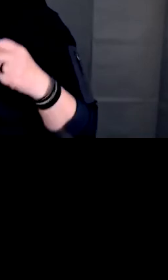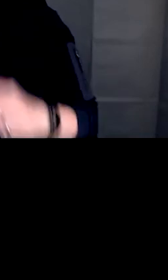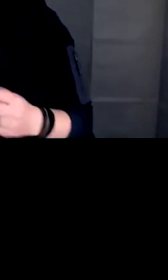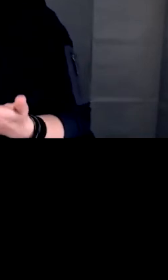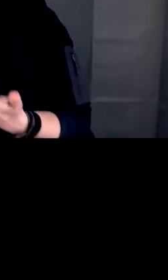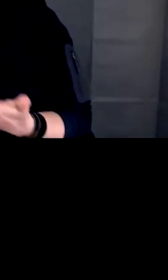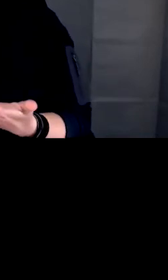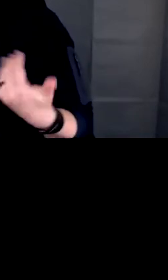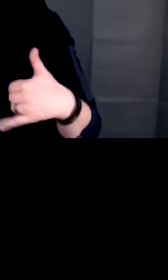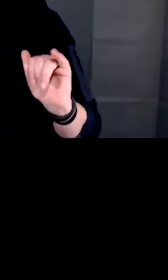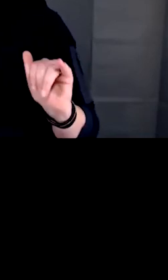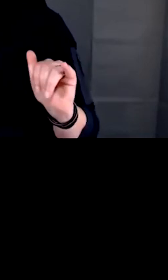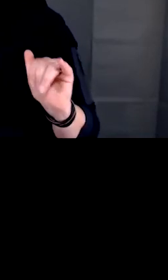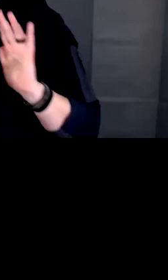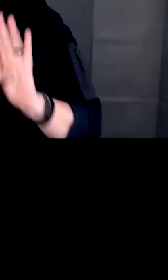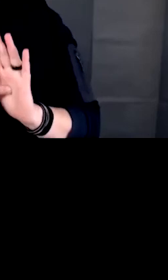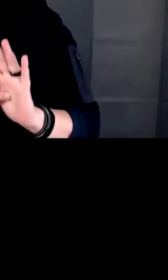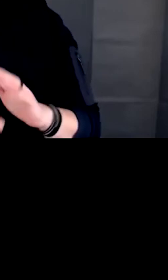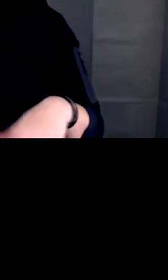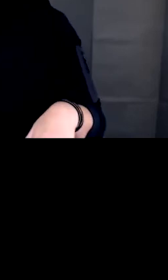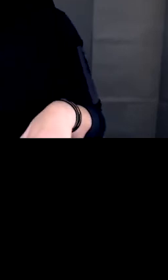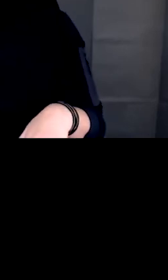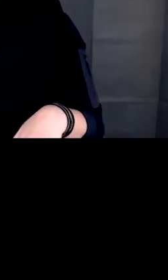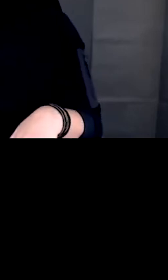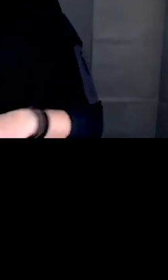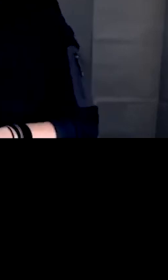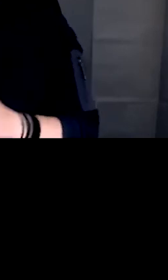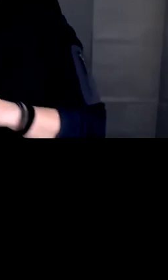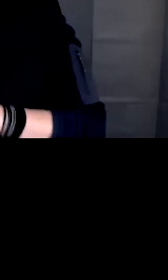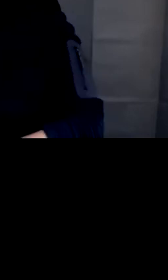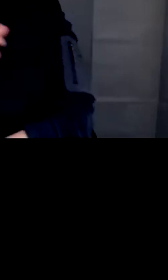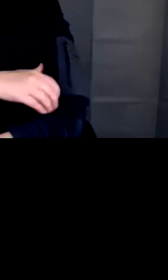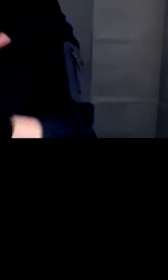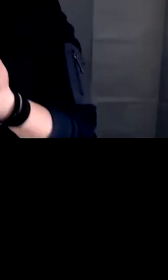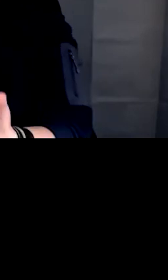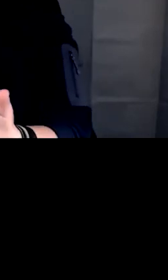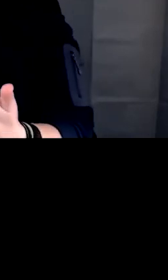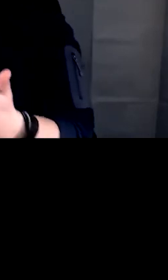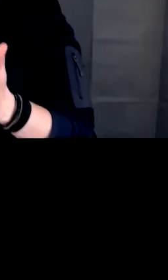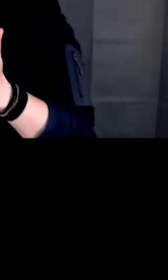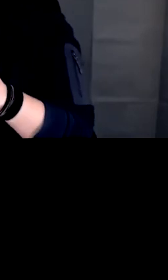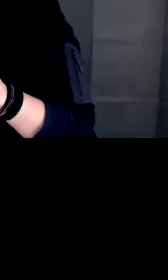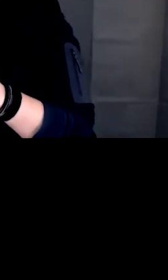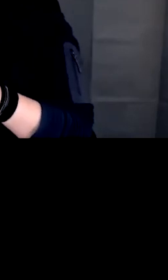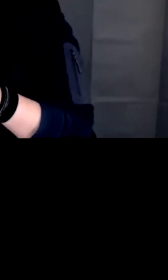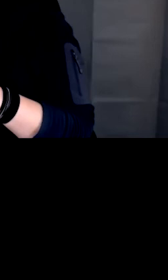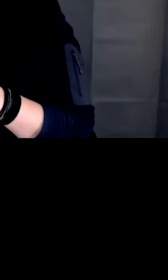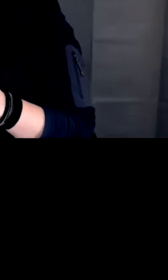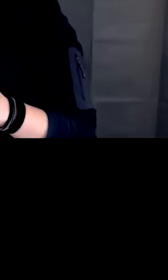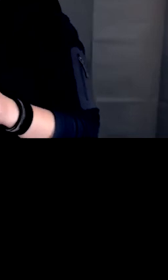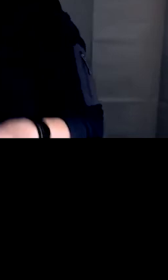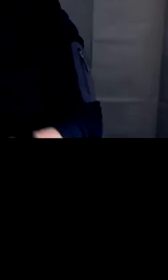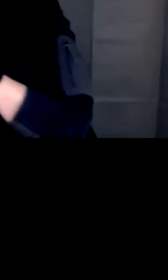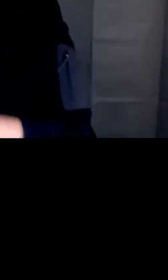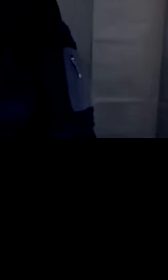persists even today, that shows that one of the most powerful methods that we have for overcoming extremism,